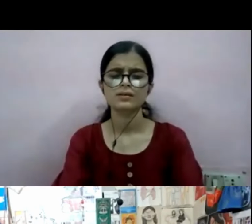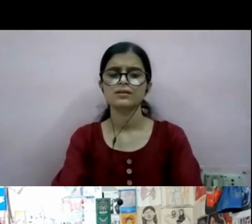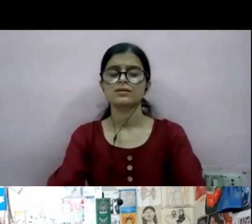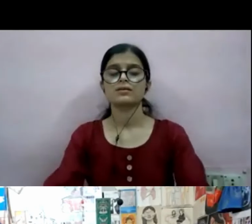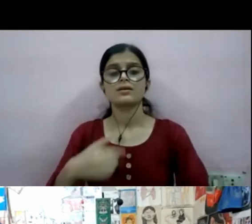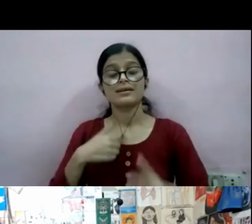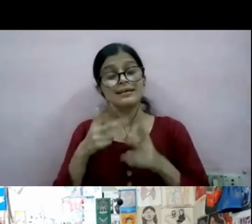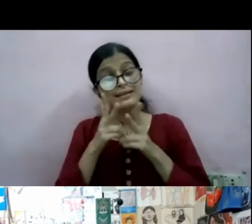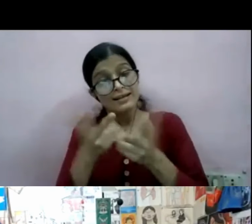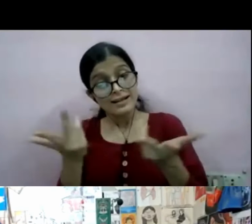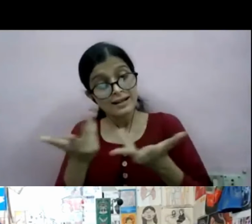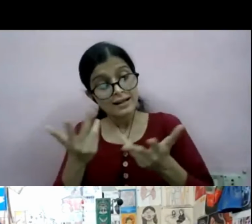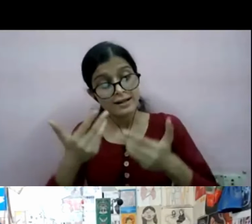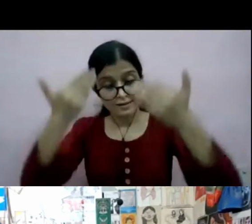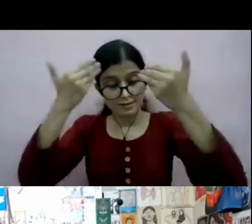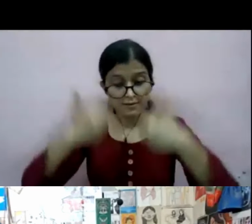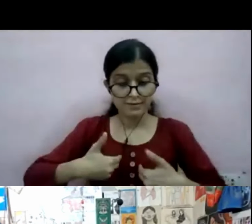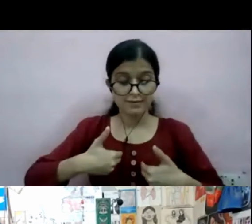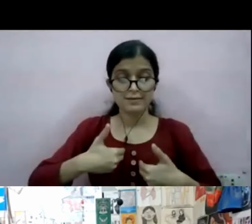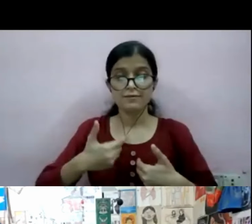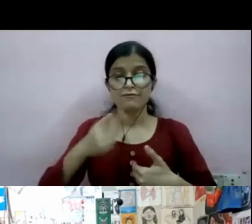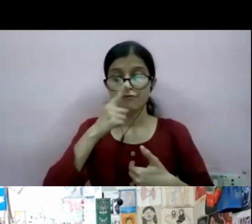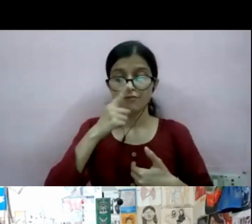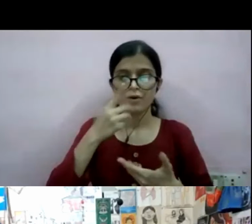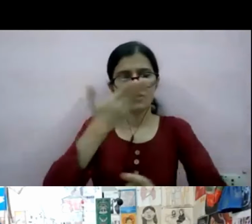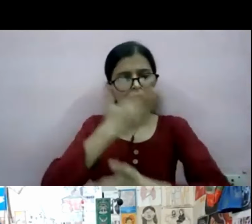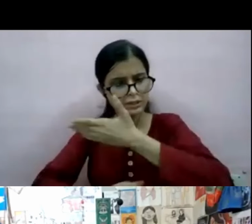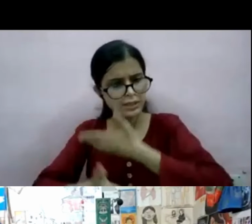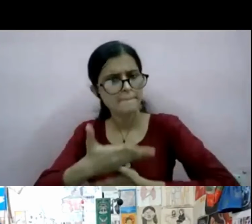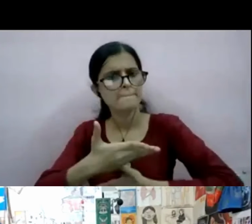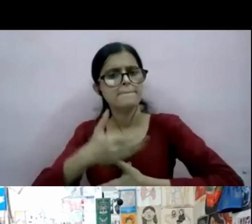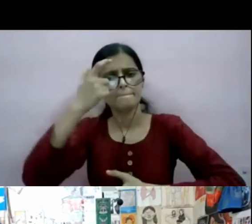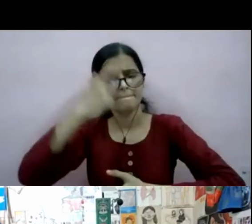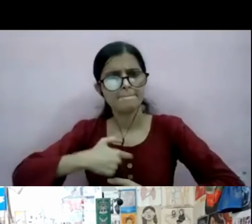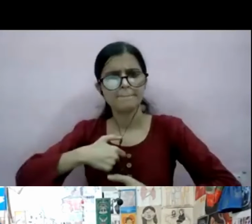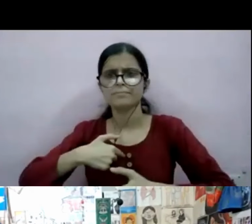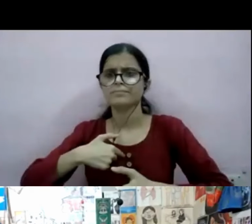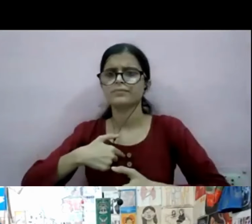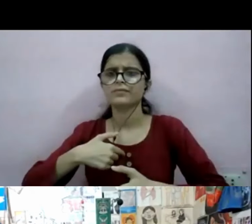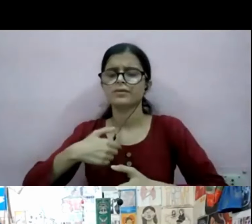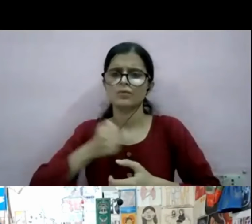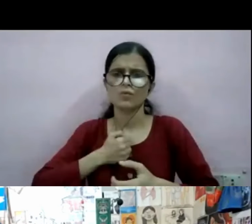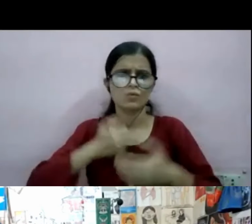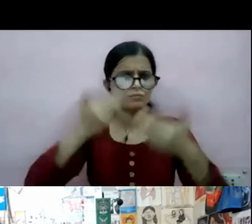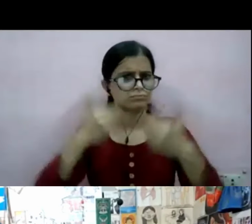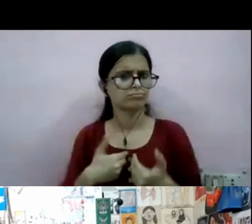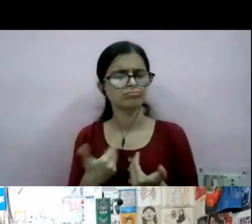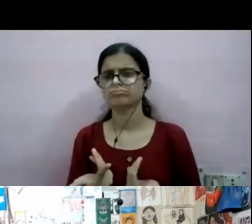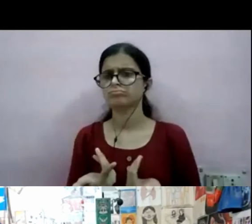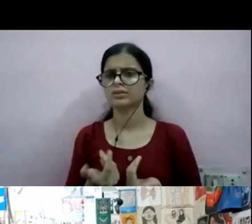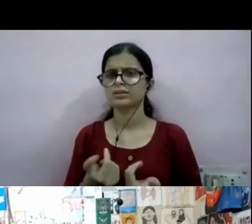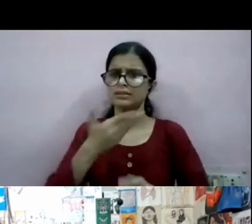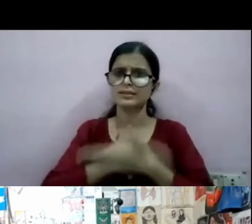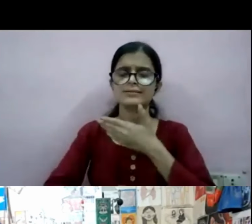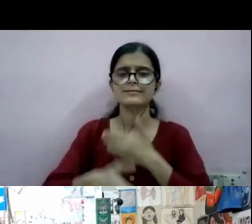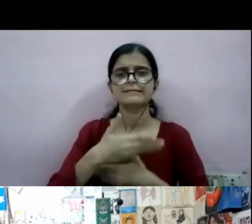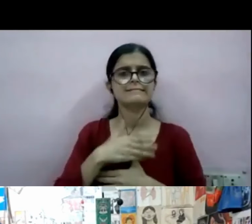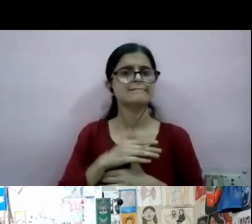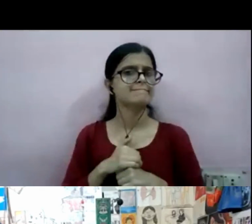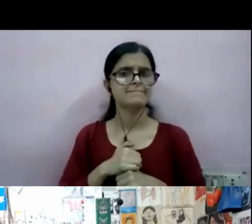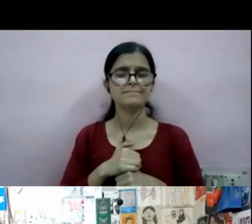bodies of both women and disabled people are relentlessly subjected to discipline